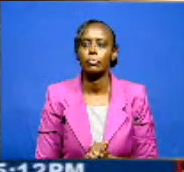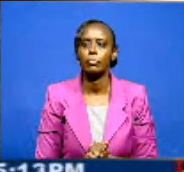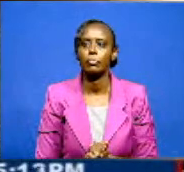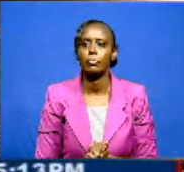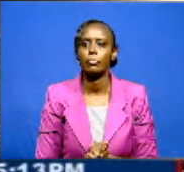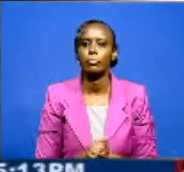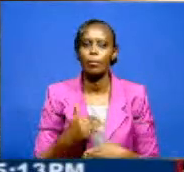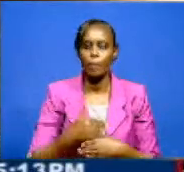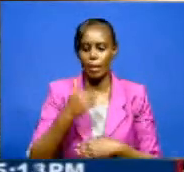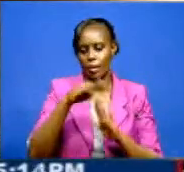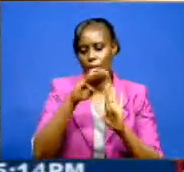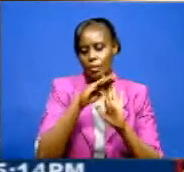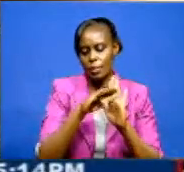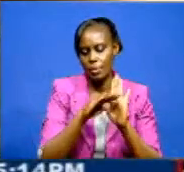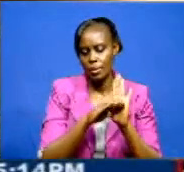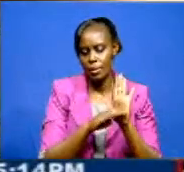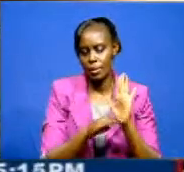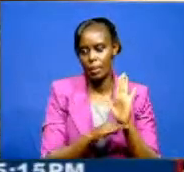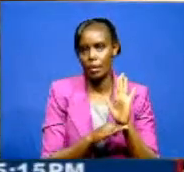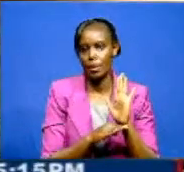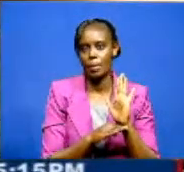Next order.